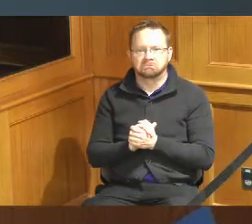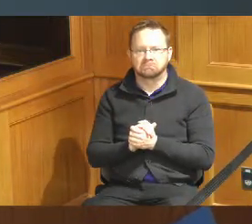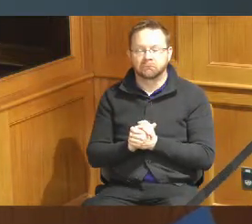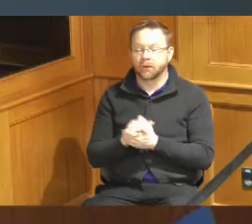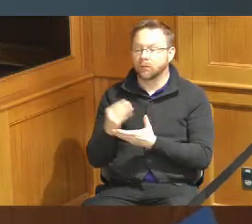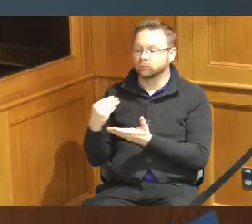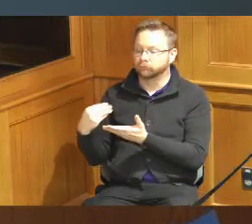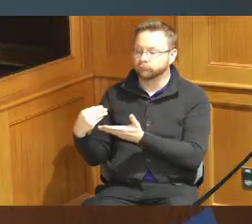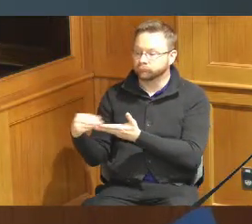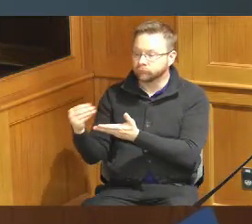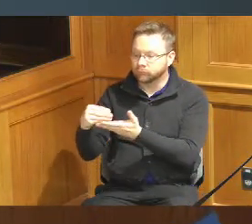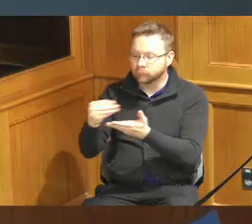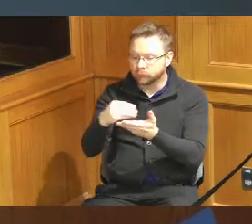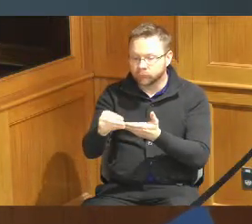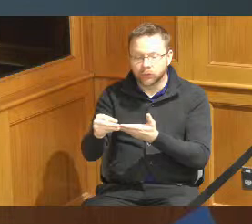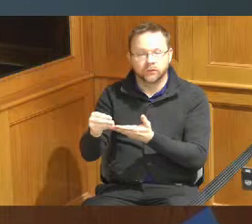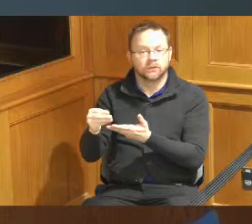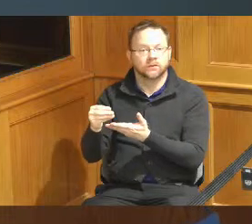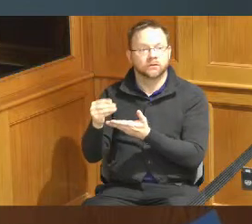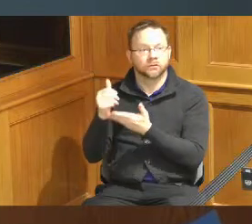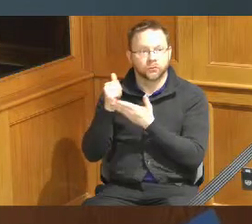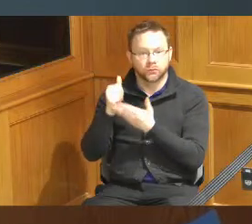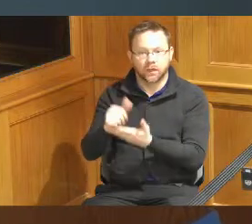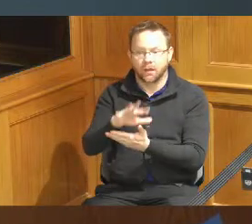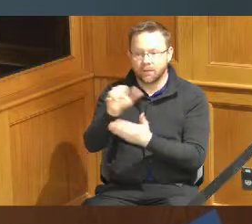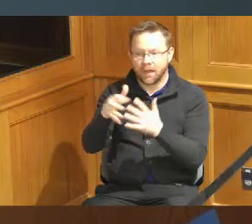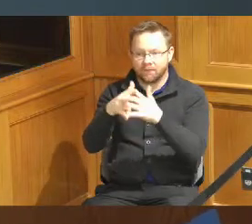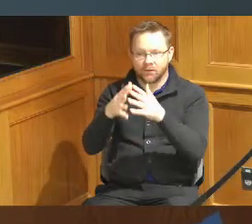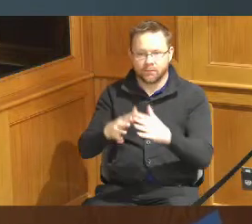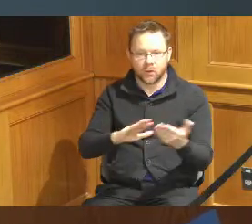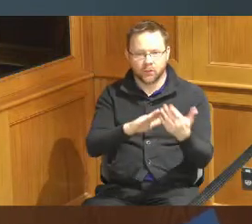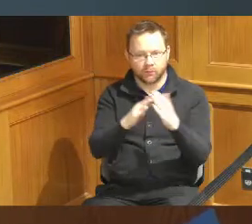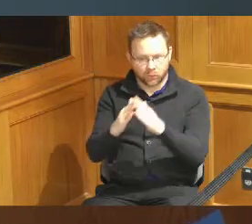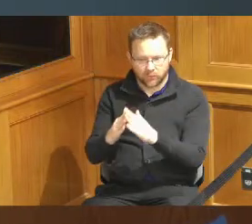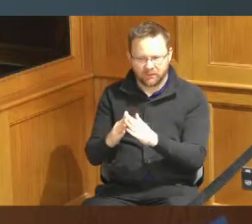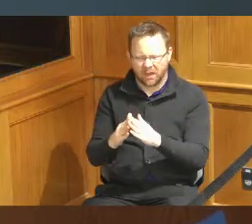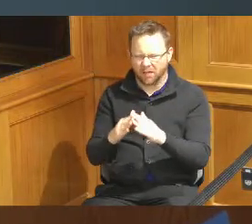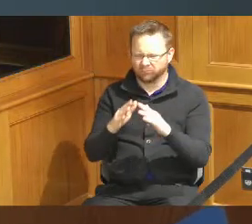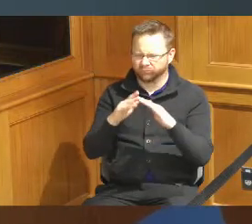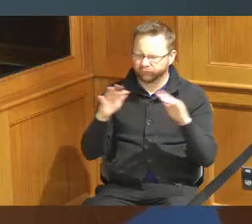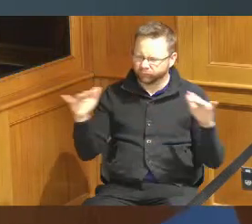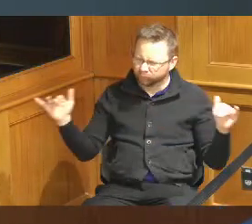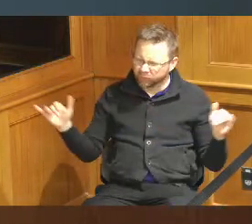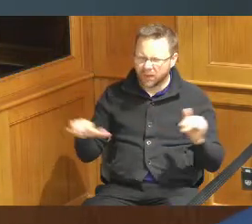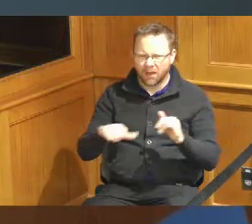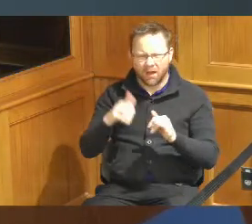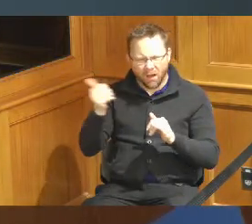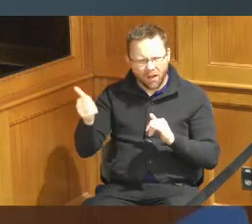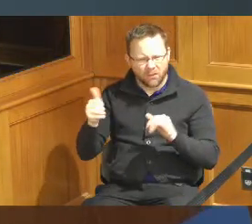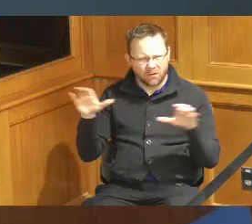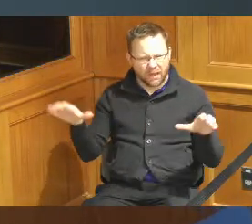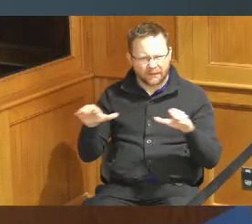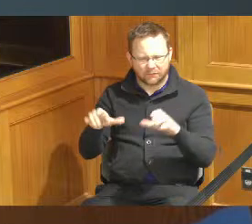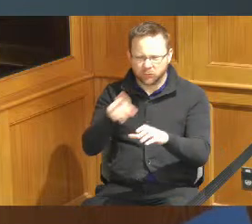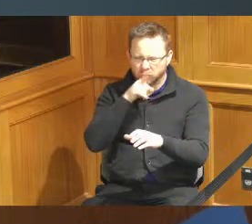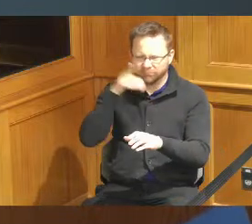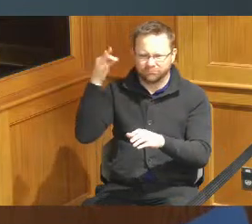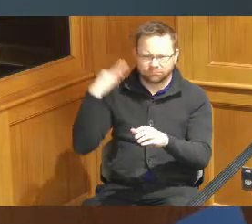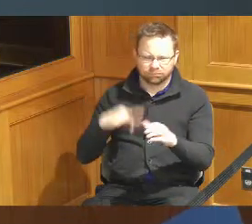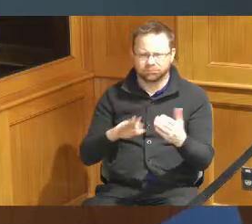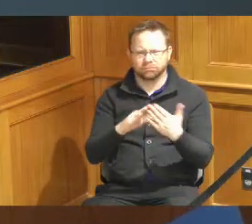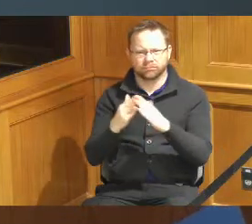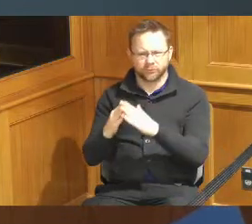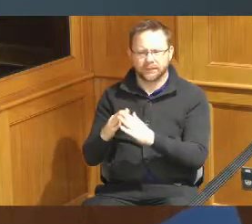making purchases to help with the African American community, and a number of benevolent activities. Whereas the